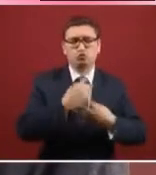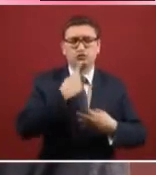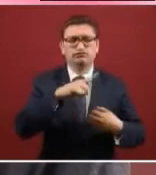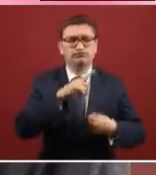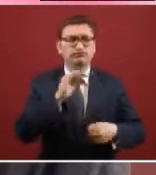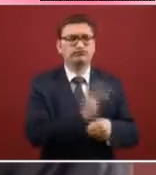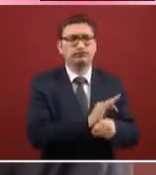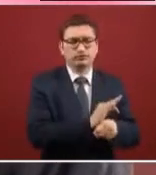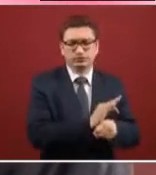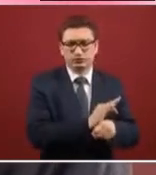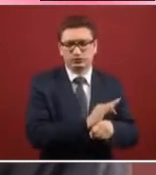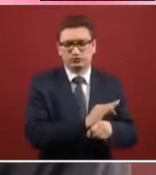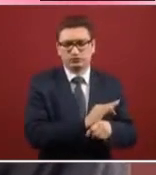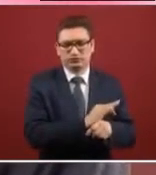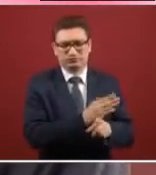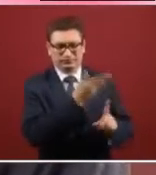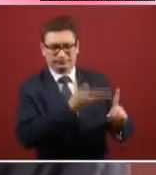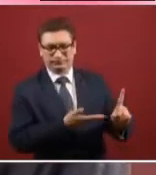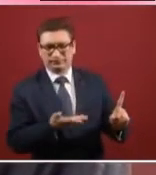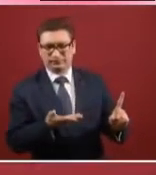and they'll give him protection.